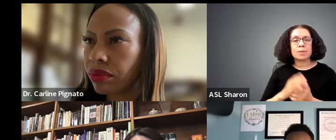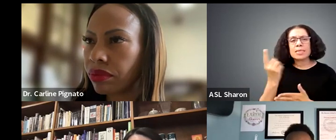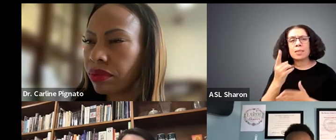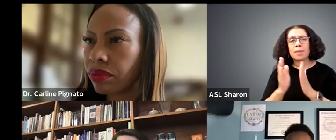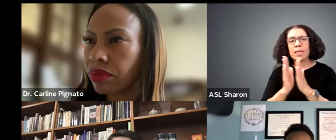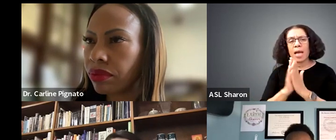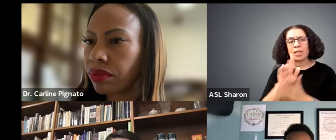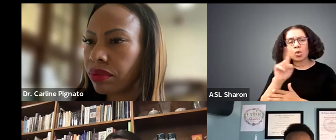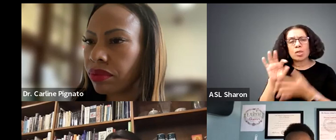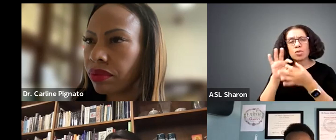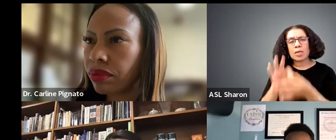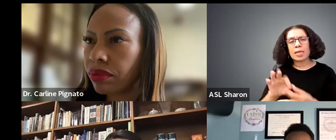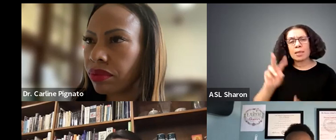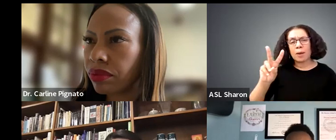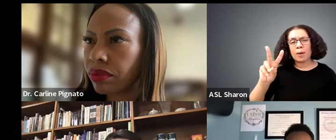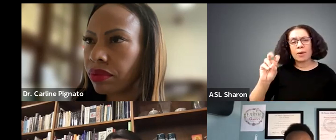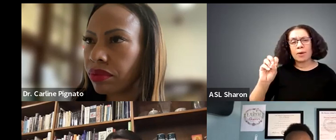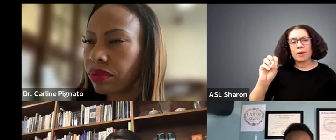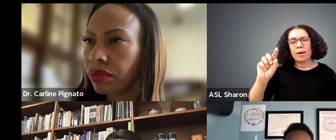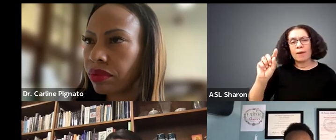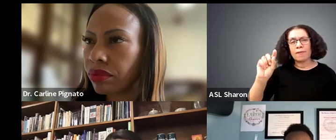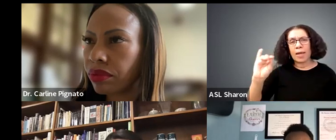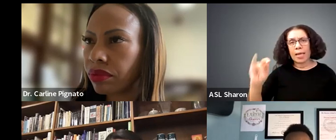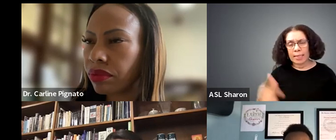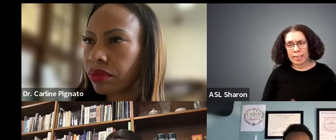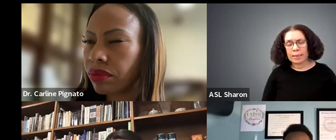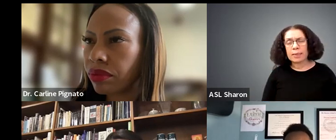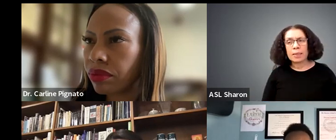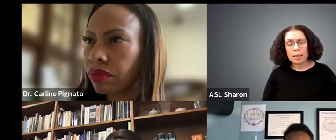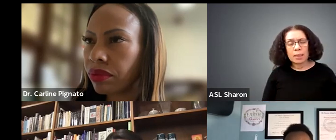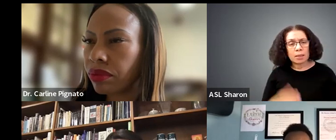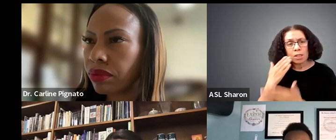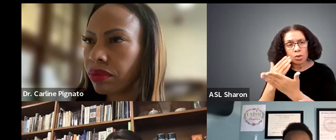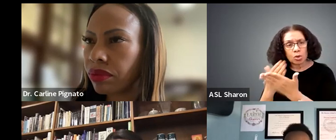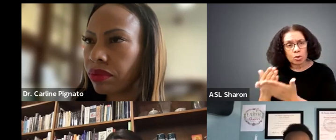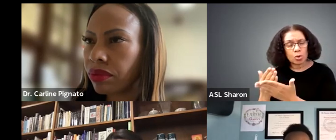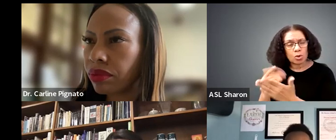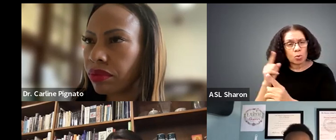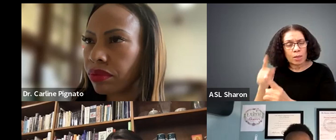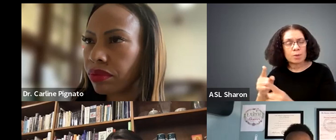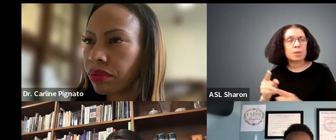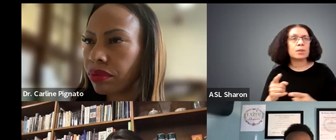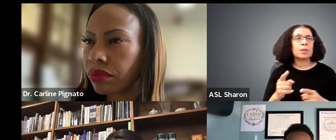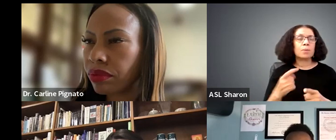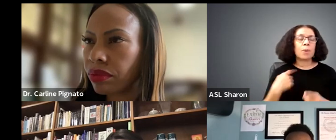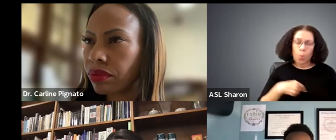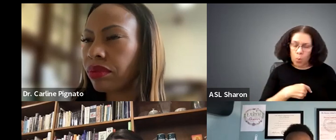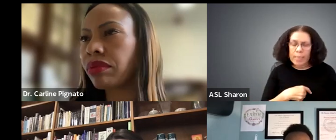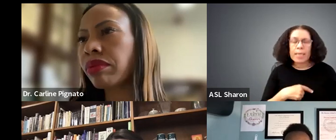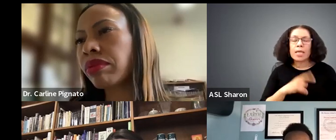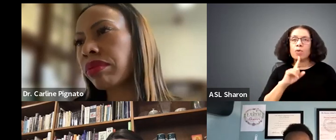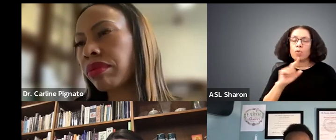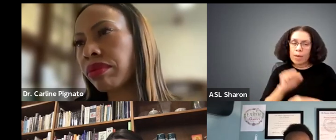very important part of it. Some of it may not be in the early steps to the degree that the gentleman was speaking about, but we certainly reach out